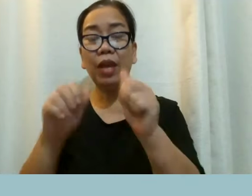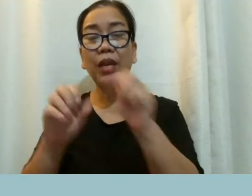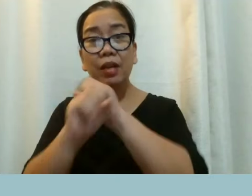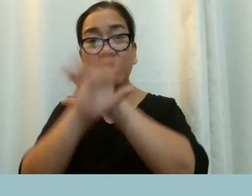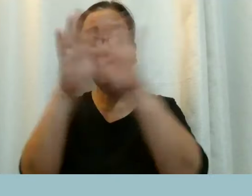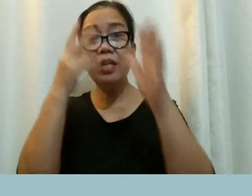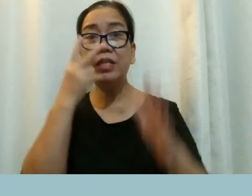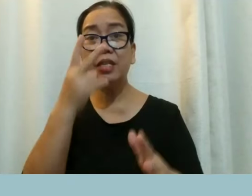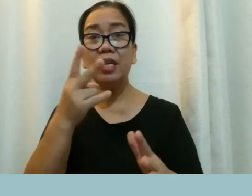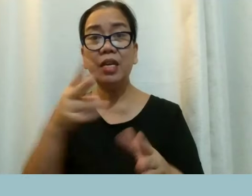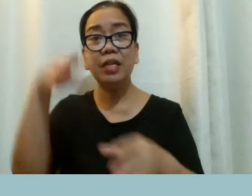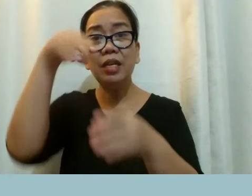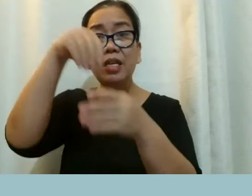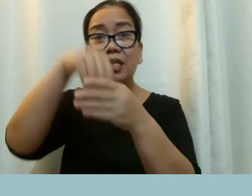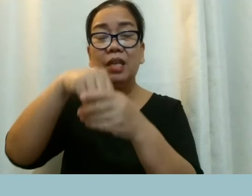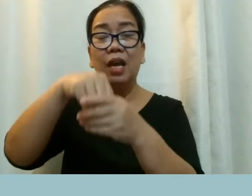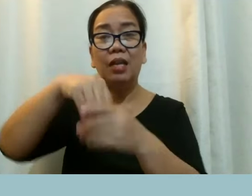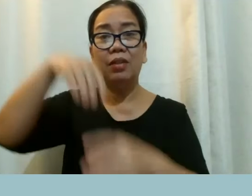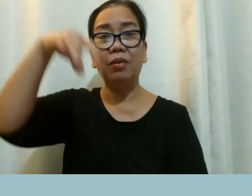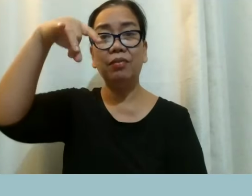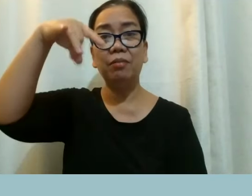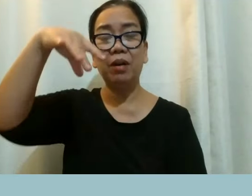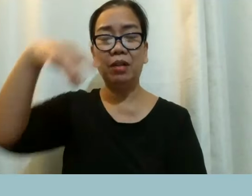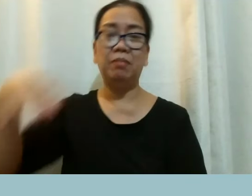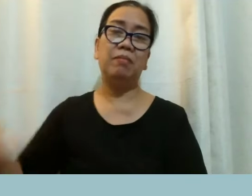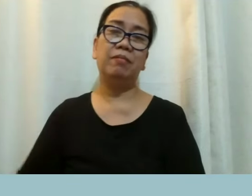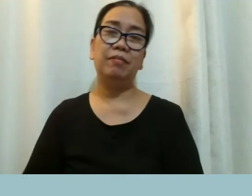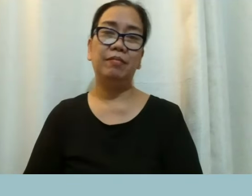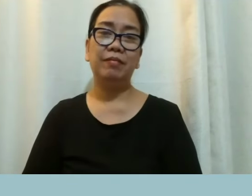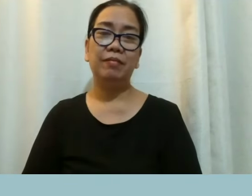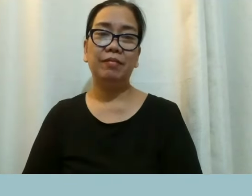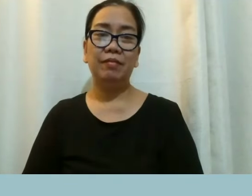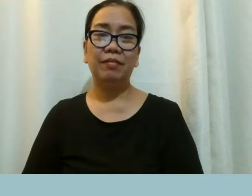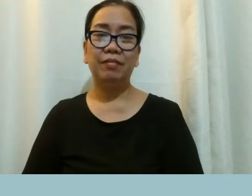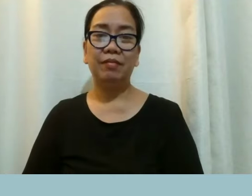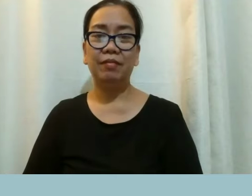You can clearly see the inside of the bulb.